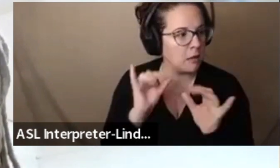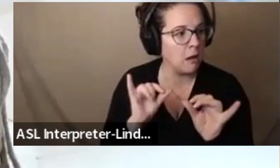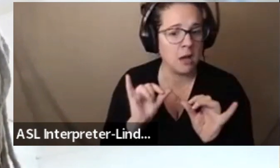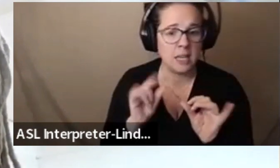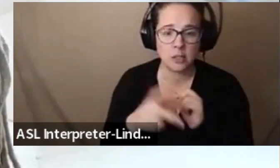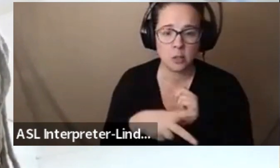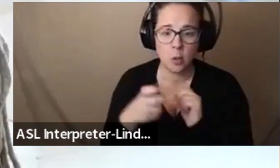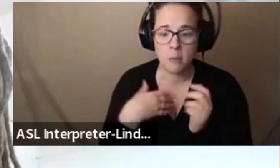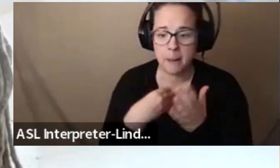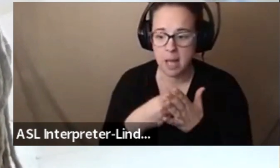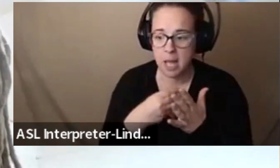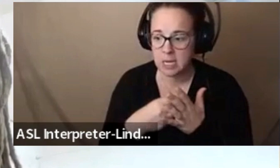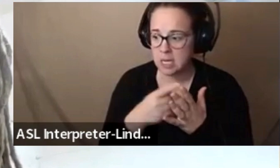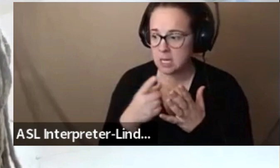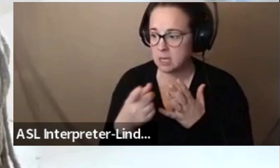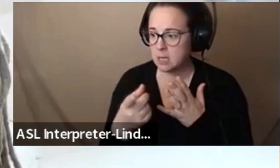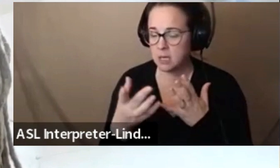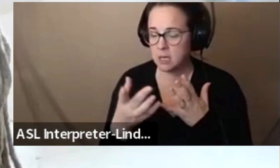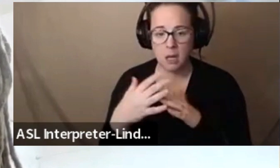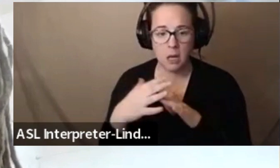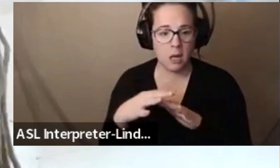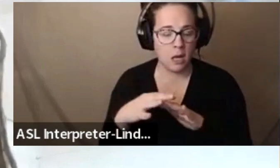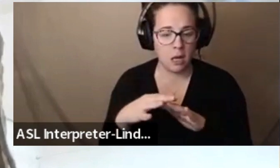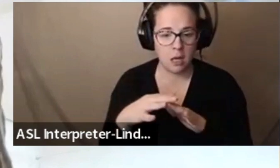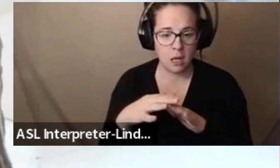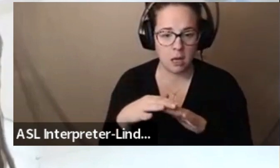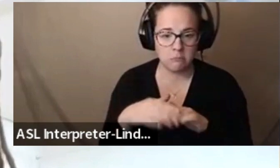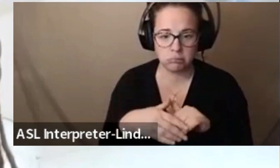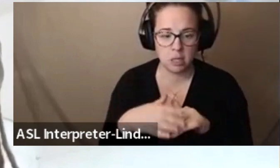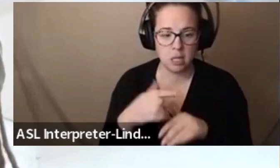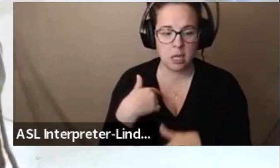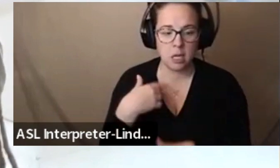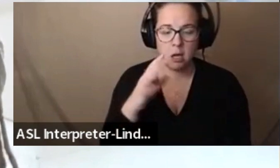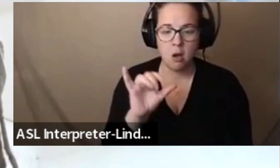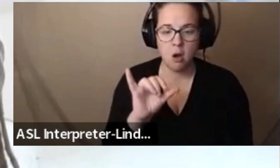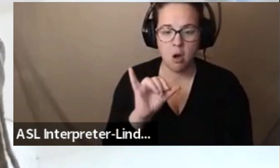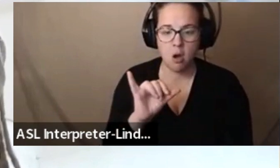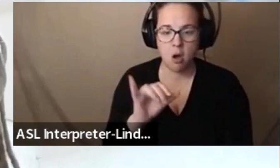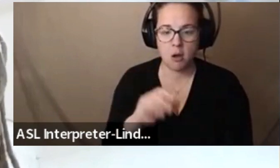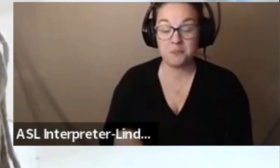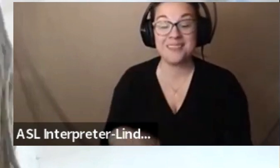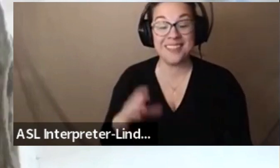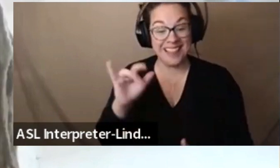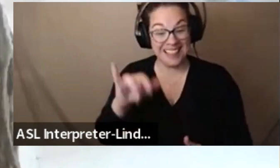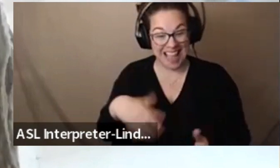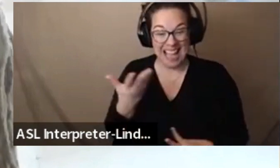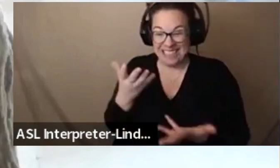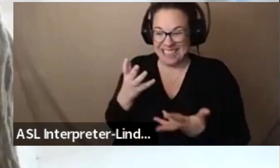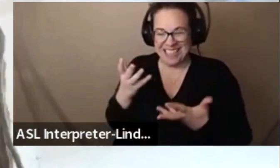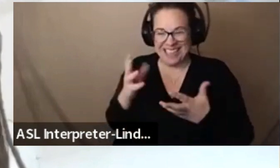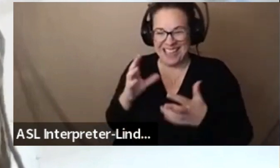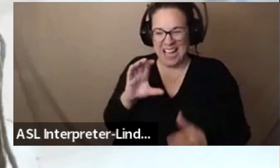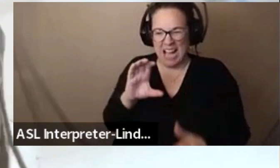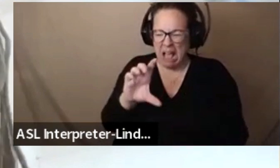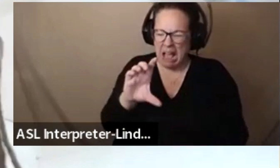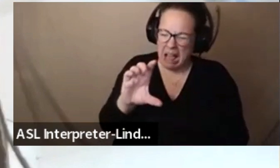that Sebastian has stolen his money and has let him down. And it's classic. A classic. "Oh, I let you into my house.